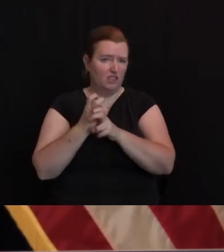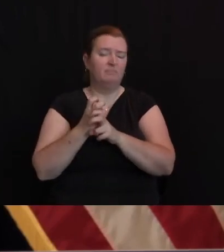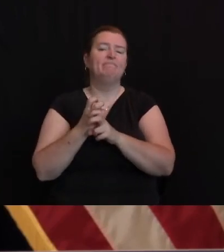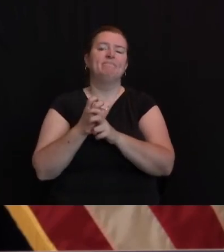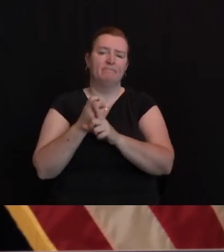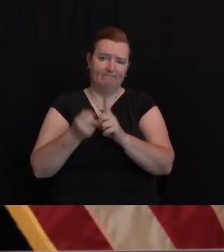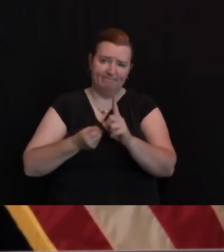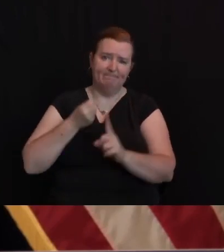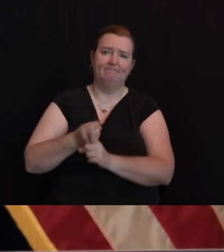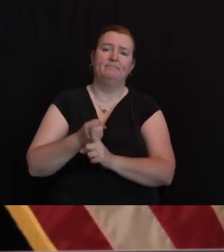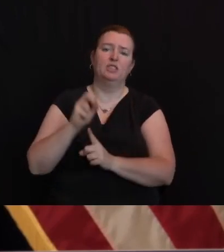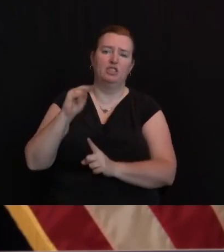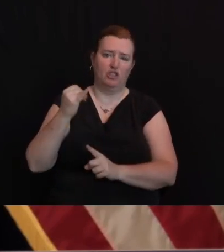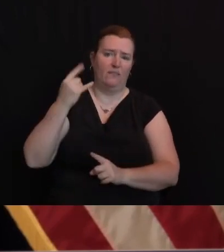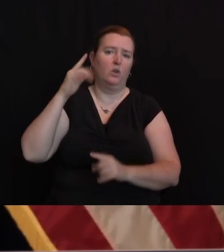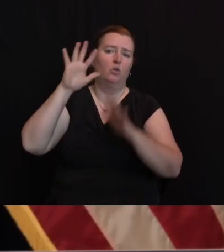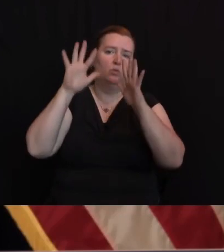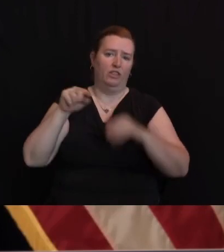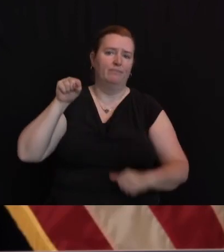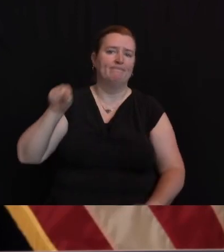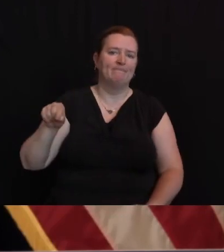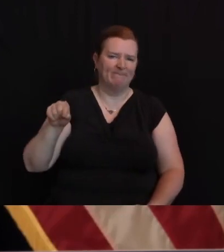storm.